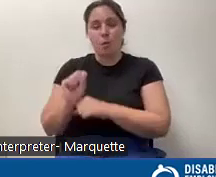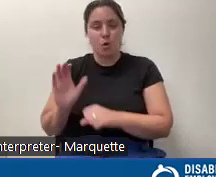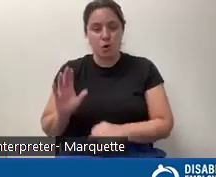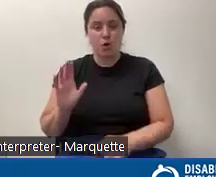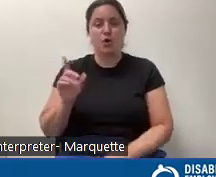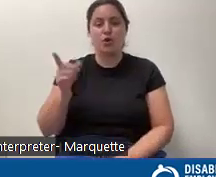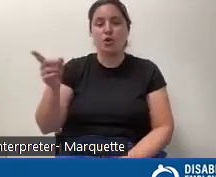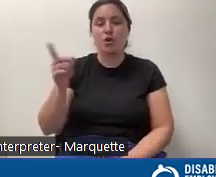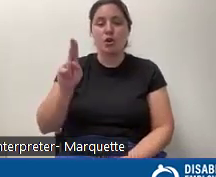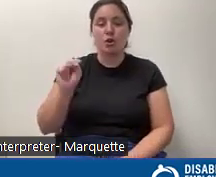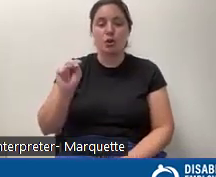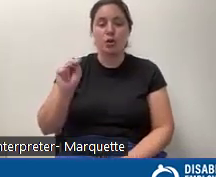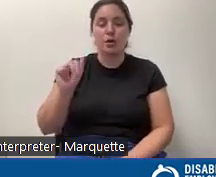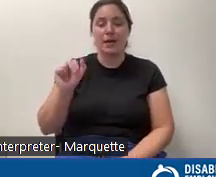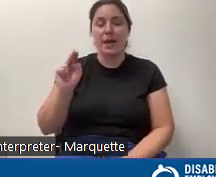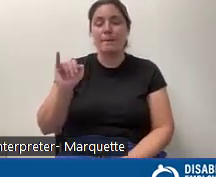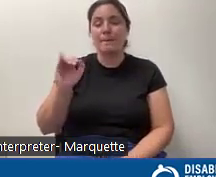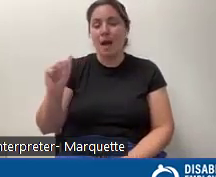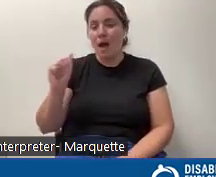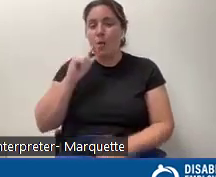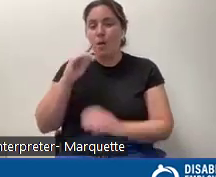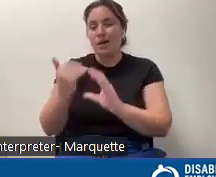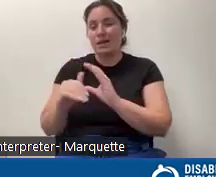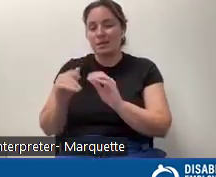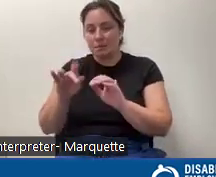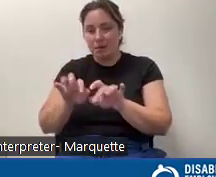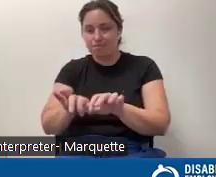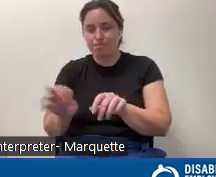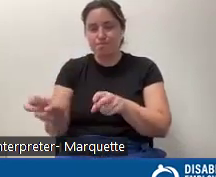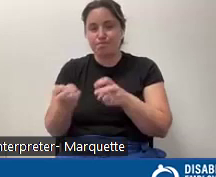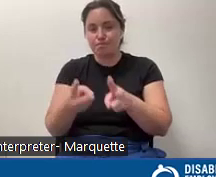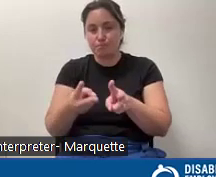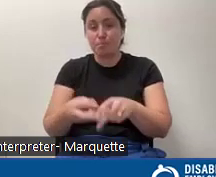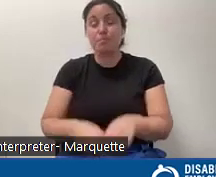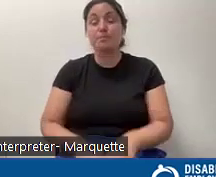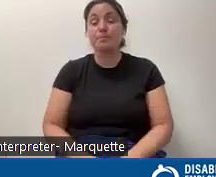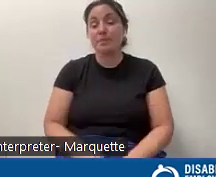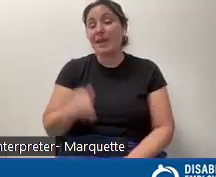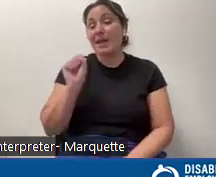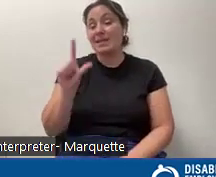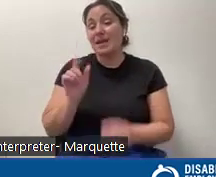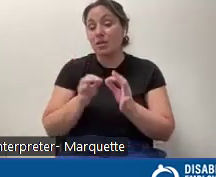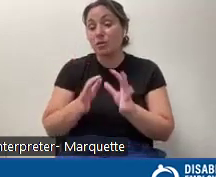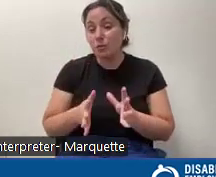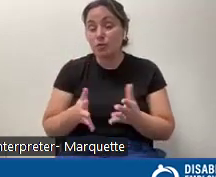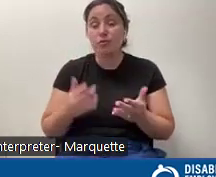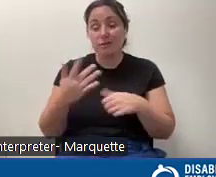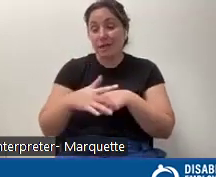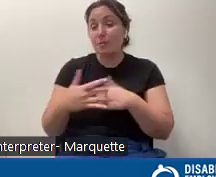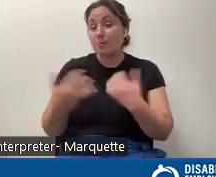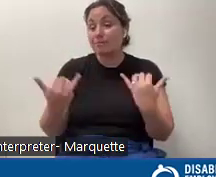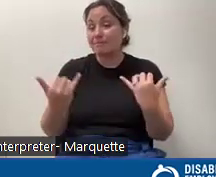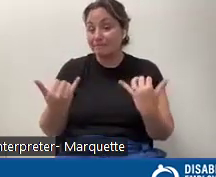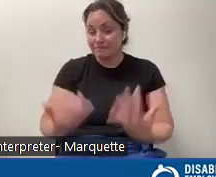address for that in the chat momentarily. We do have American Sign Language interpretation available in today's